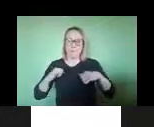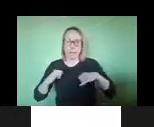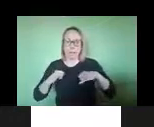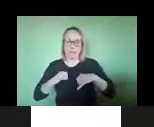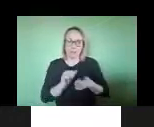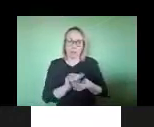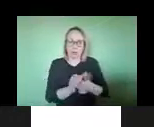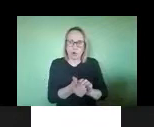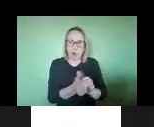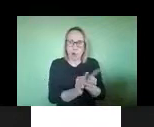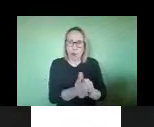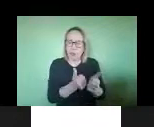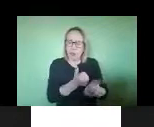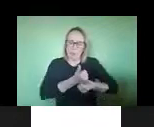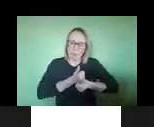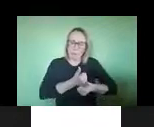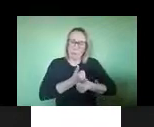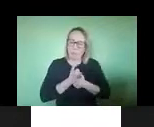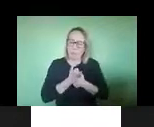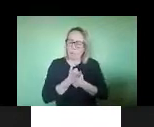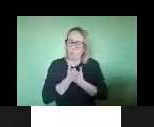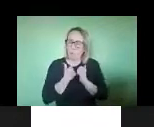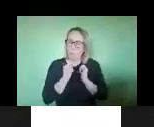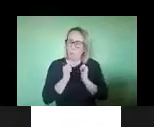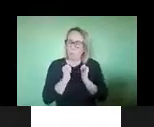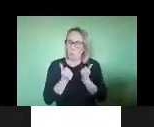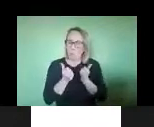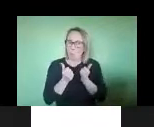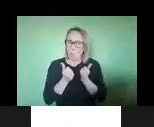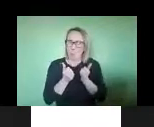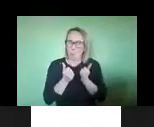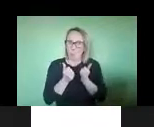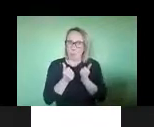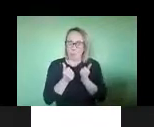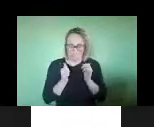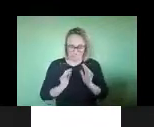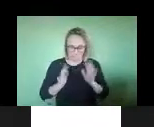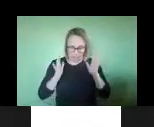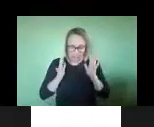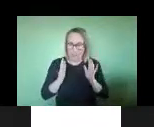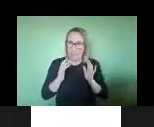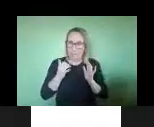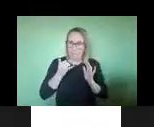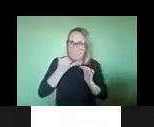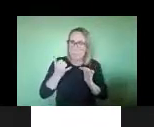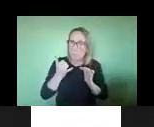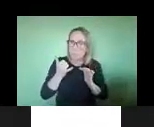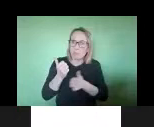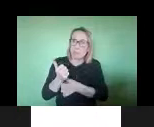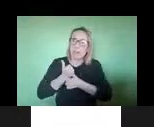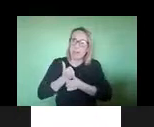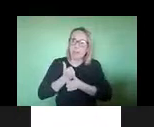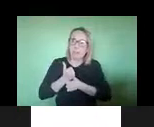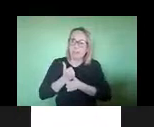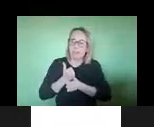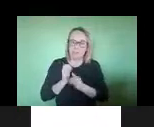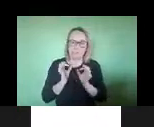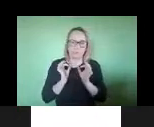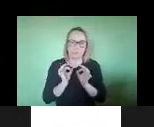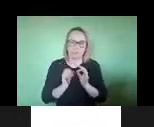colleagues. I felt everything was just a phone call away, and when you phoned them, they were always there to